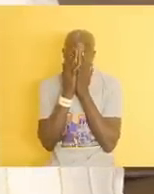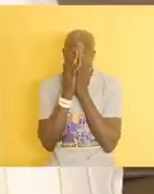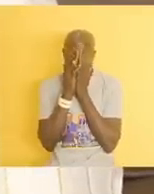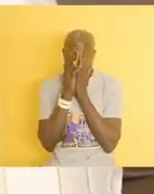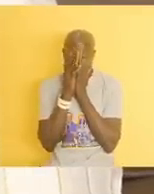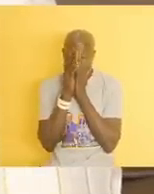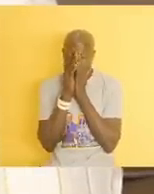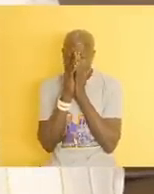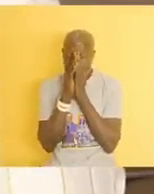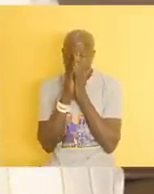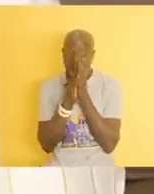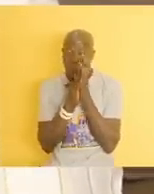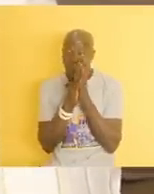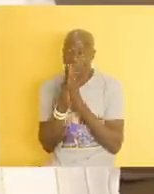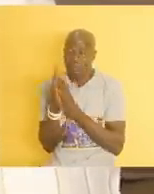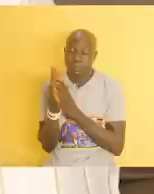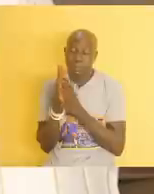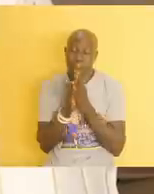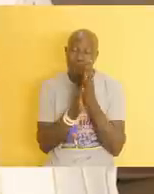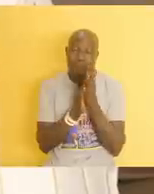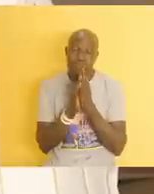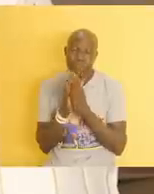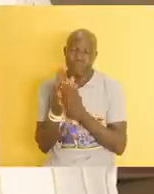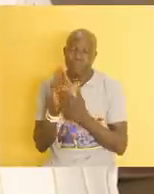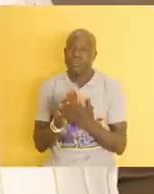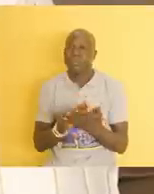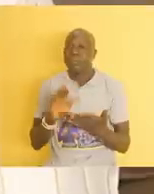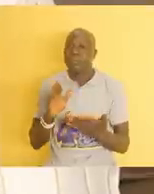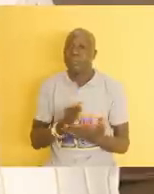si kavari zimi eje na